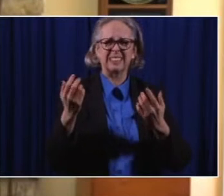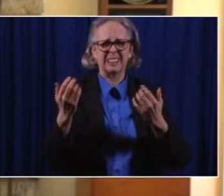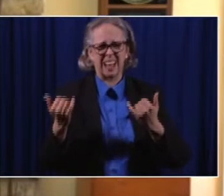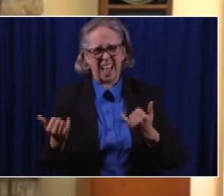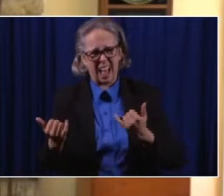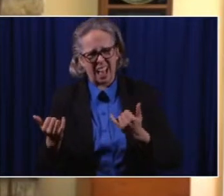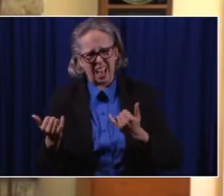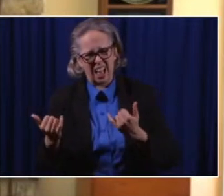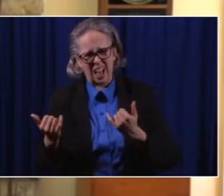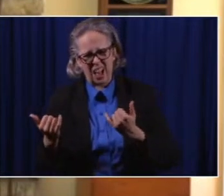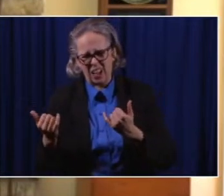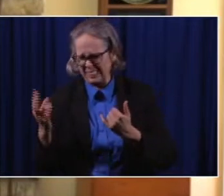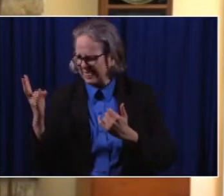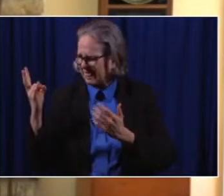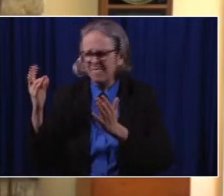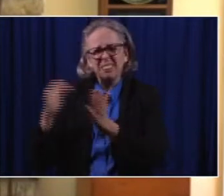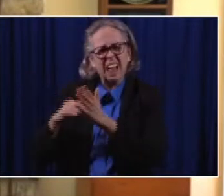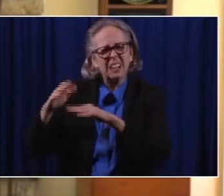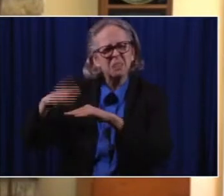Deaths 34,